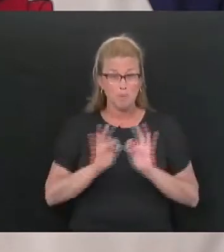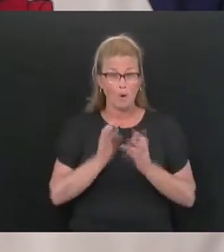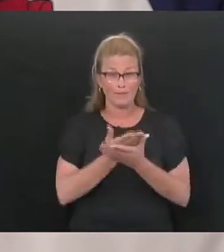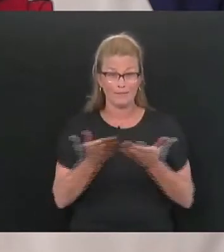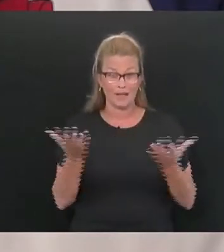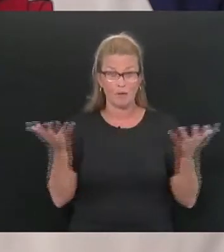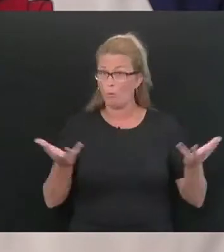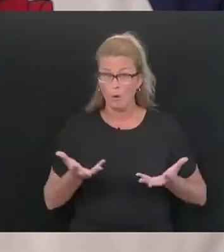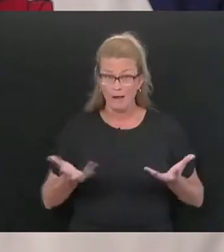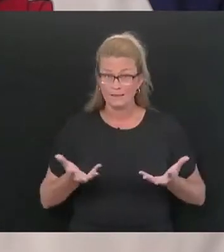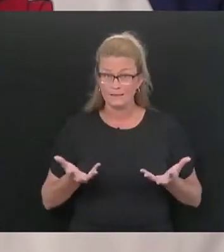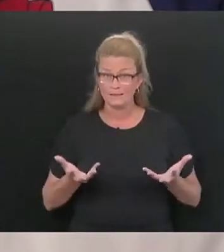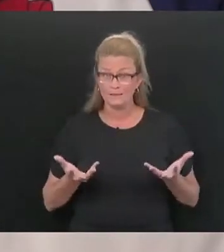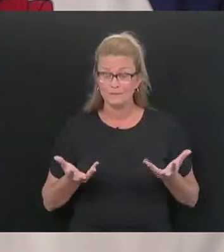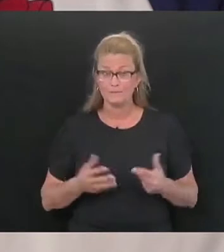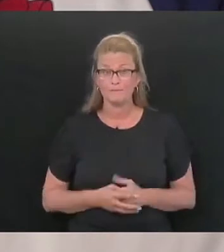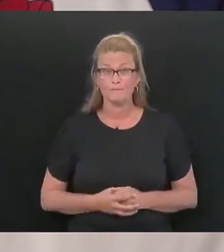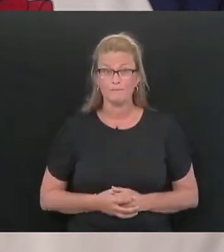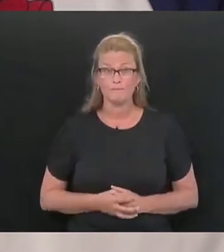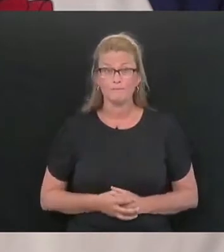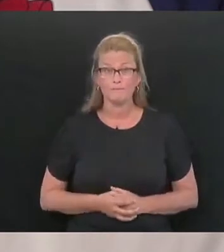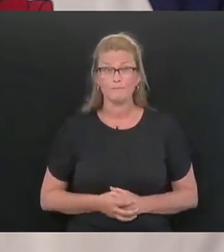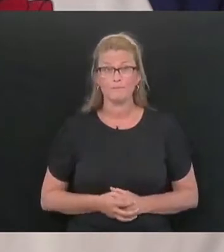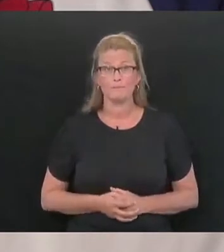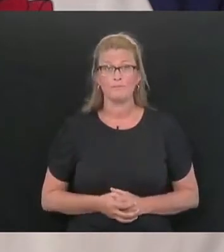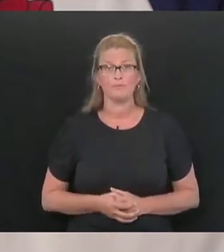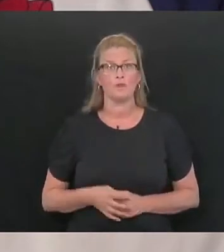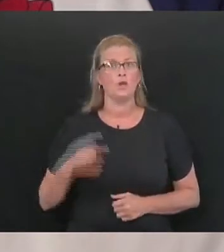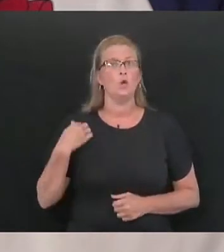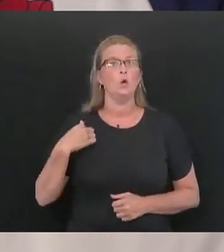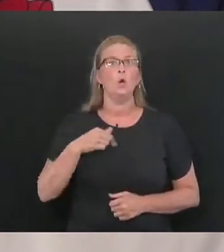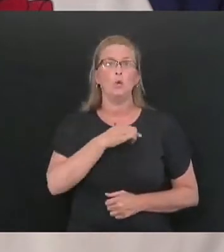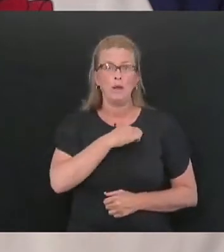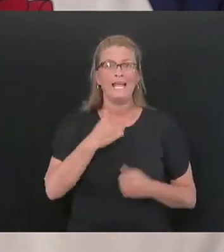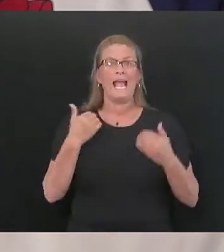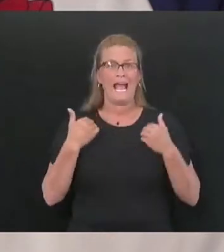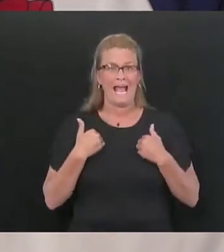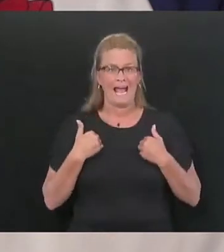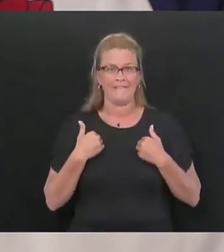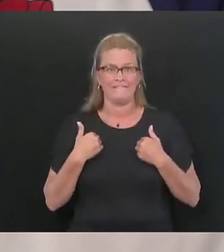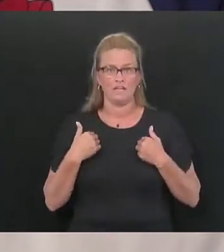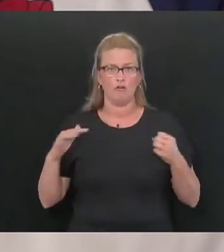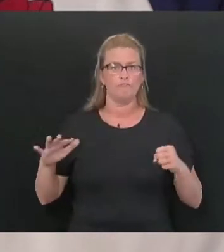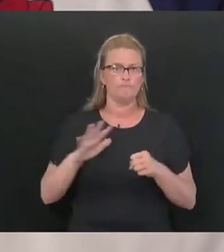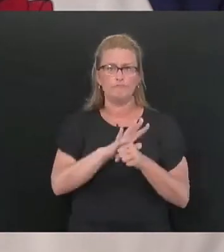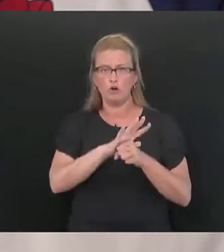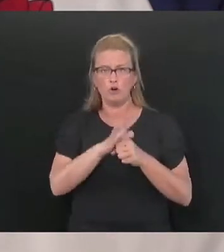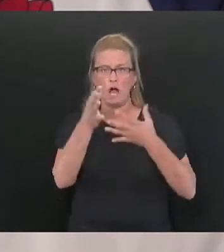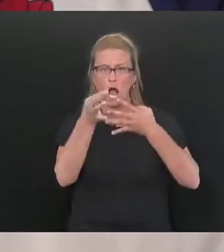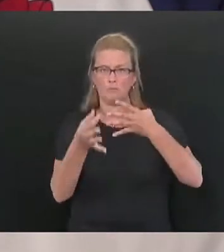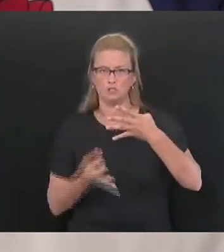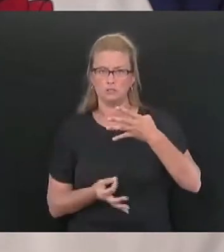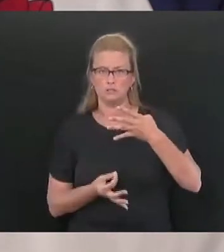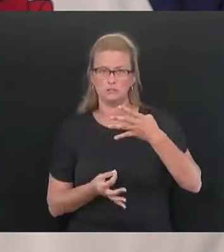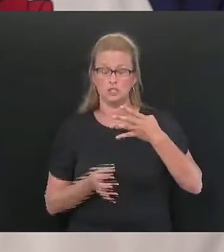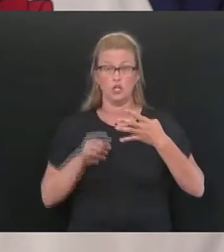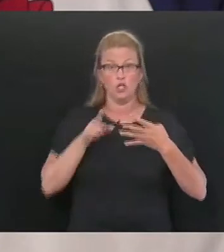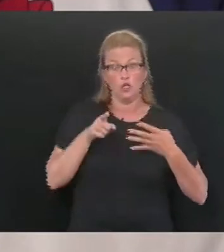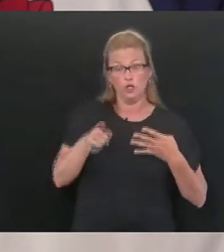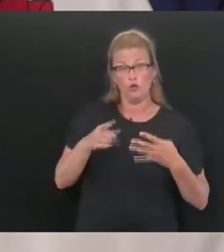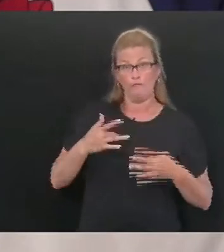is just this. We will have total optionality. If you feel like that your